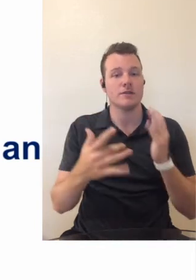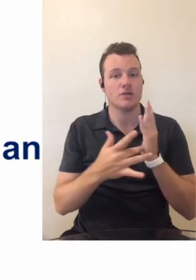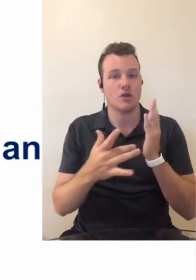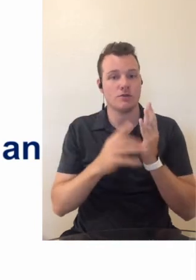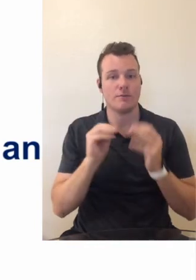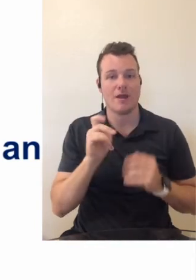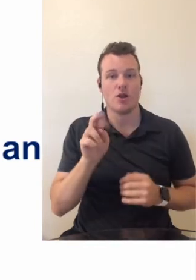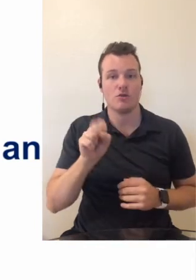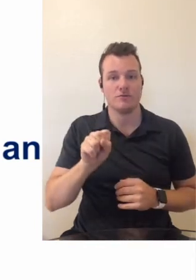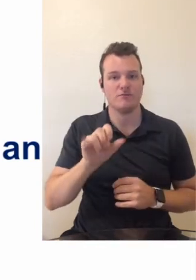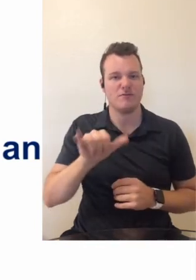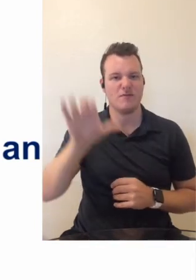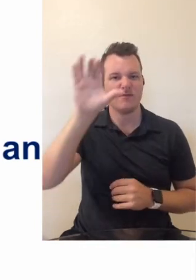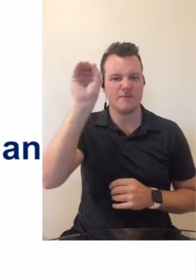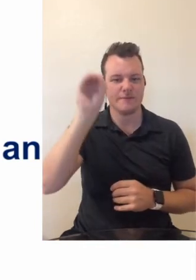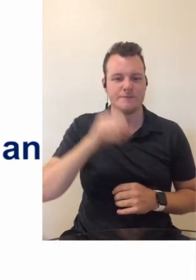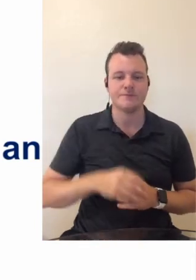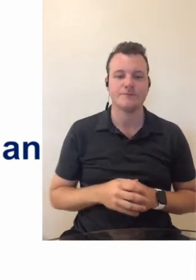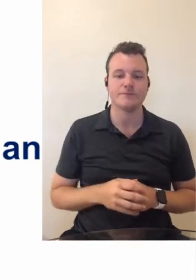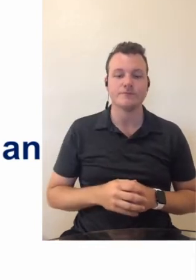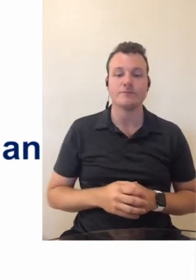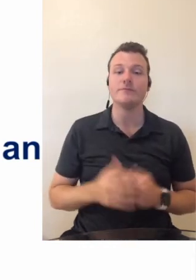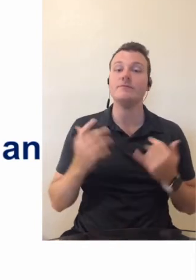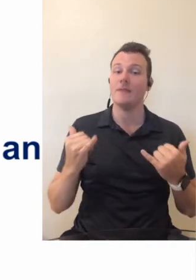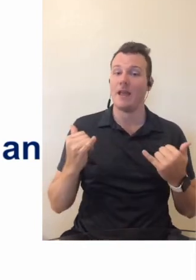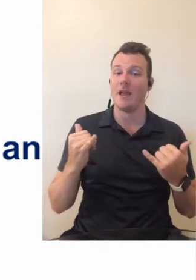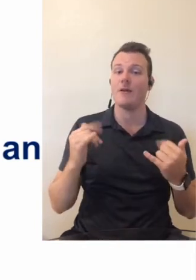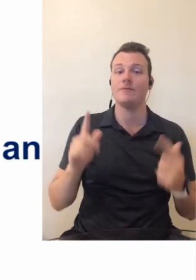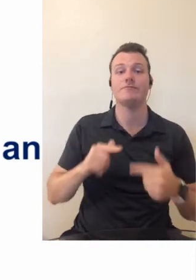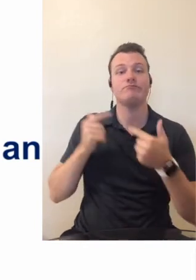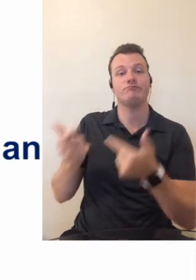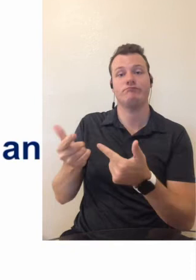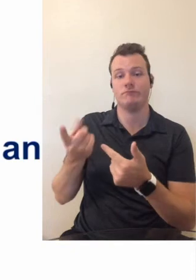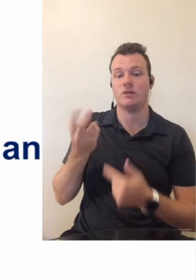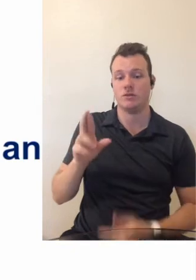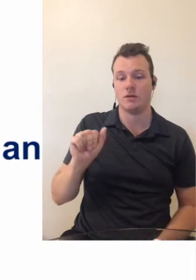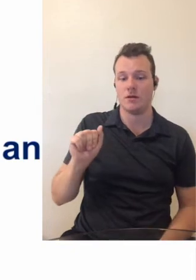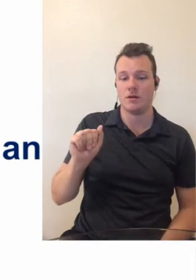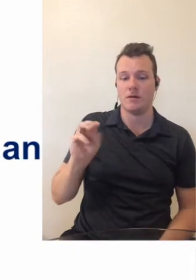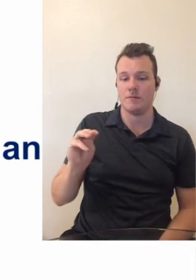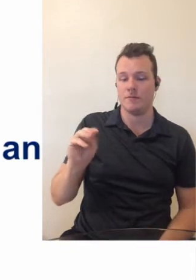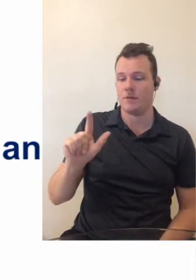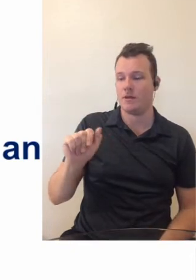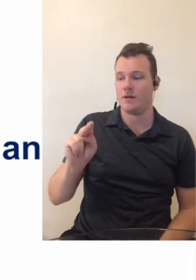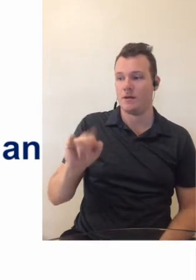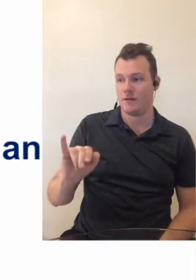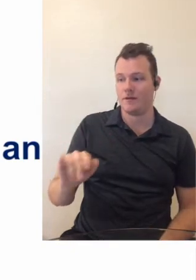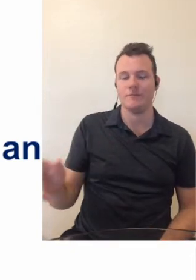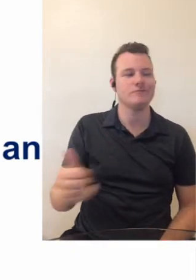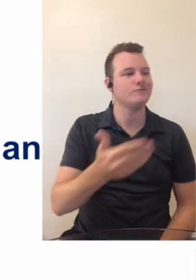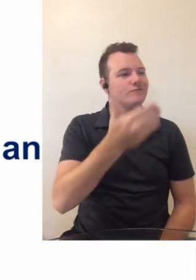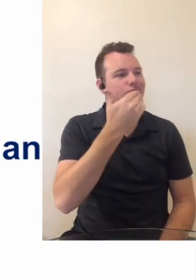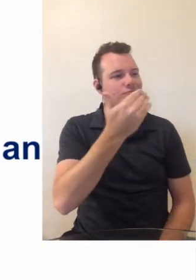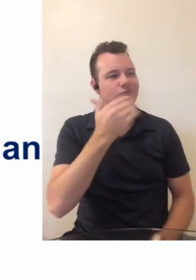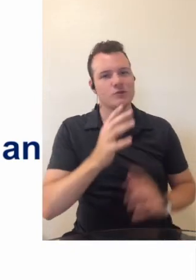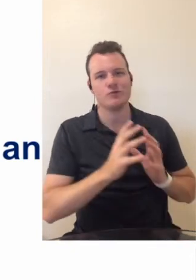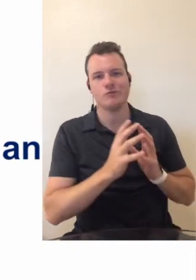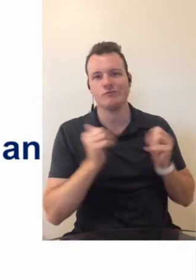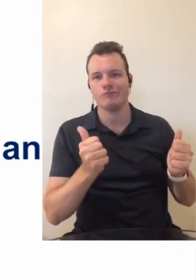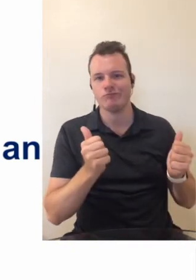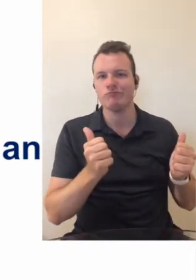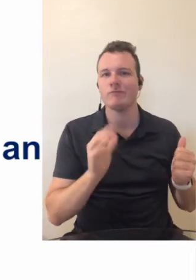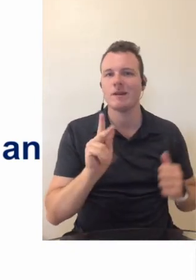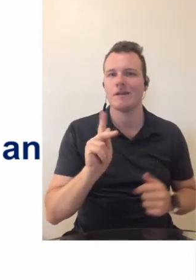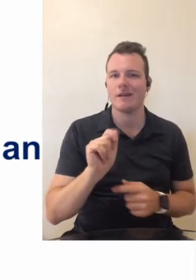Hearing Health Technology Matters. So I'm going to hand it over to you, Dr. Amlani. Great. Thank